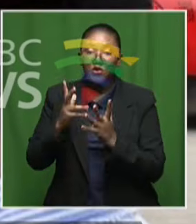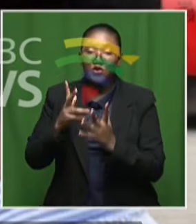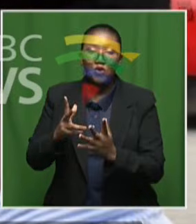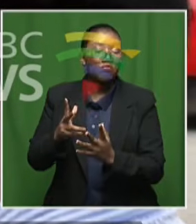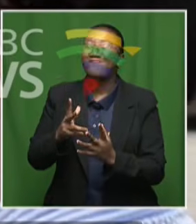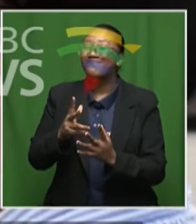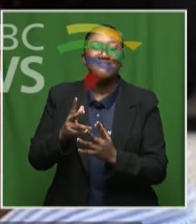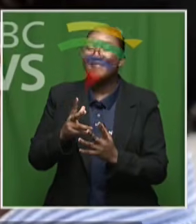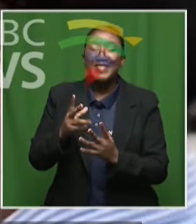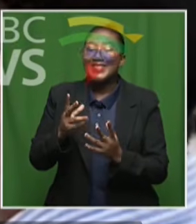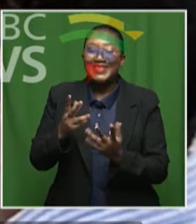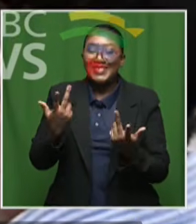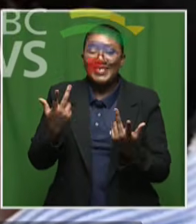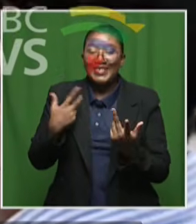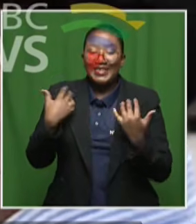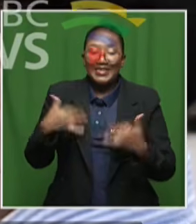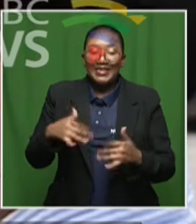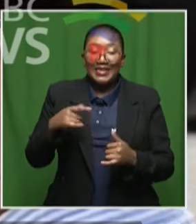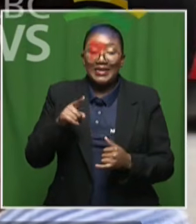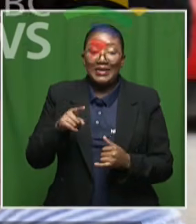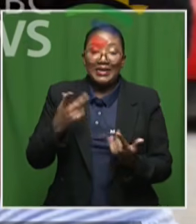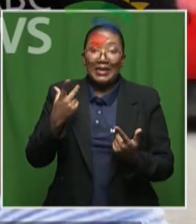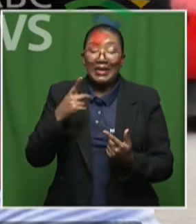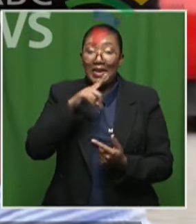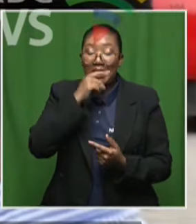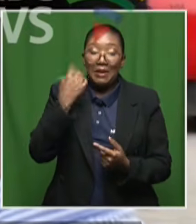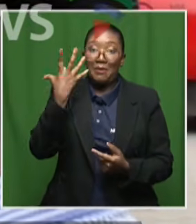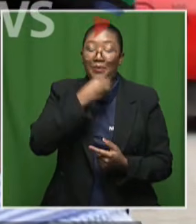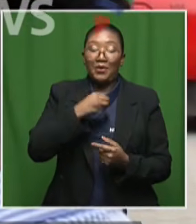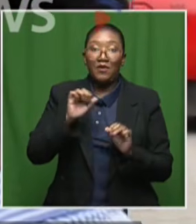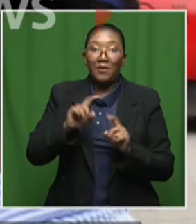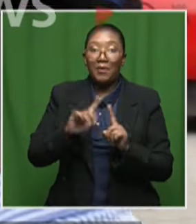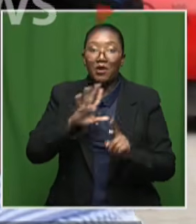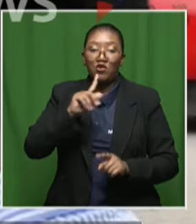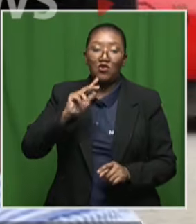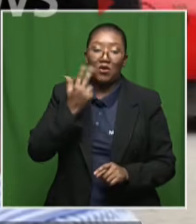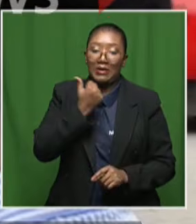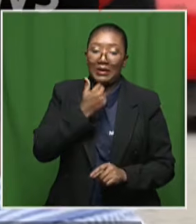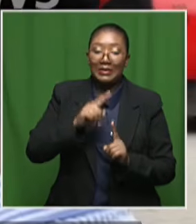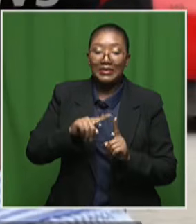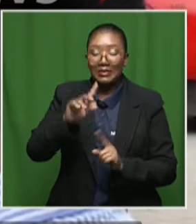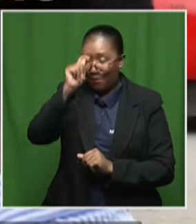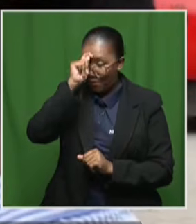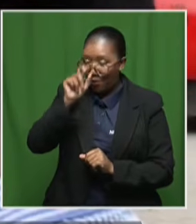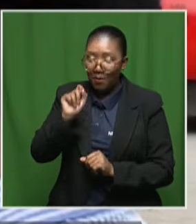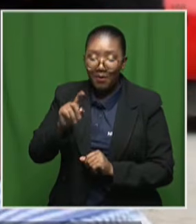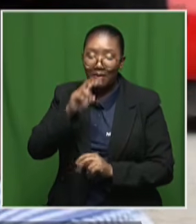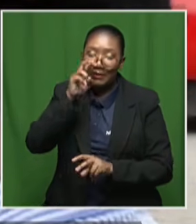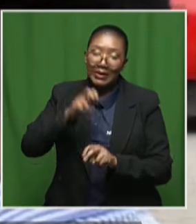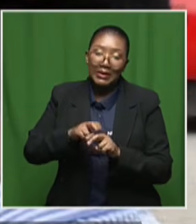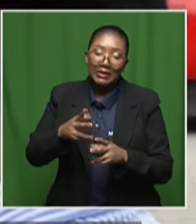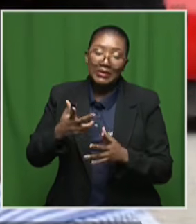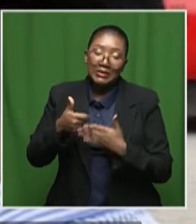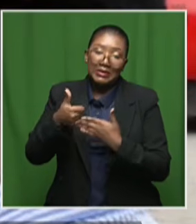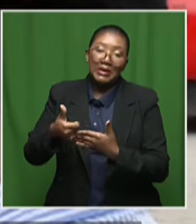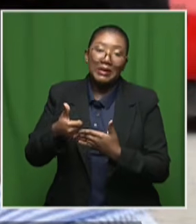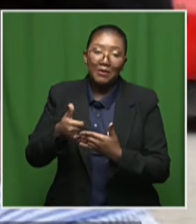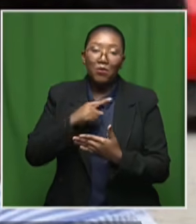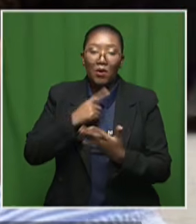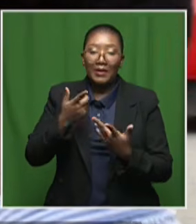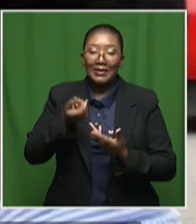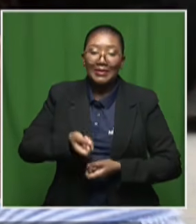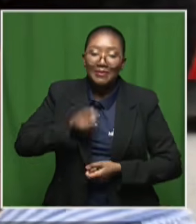disorder, luckily so. It's a beautiful name for something that is not so nice. And this little boy really, really needs help. I mean, his life will be basically because he's not responding